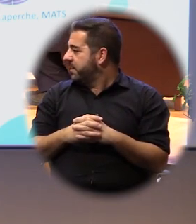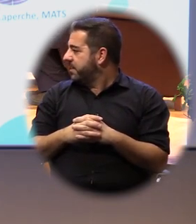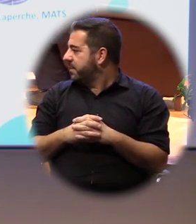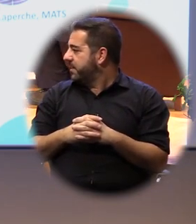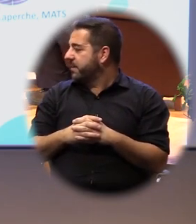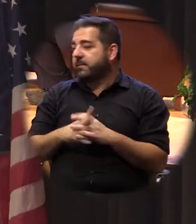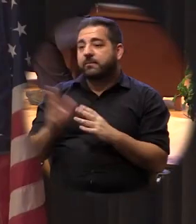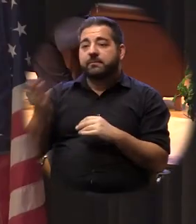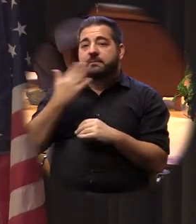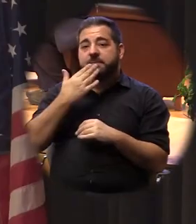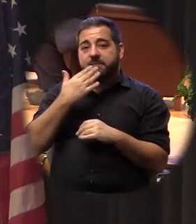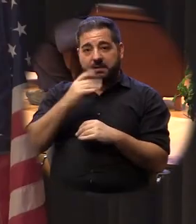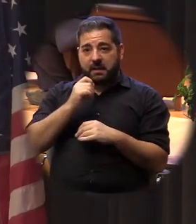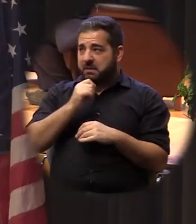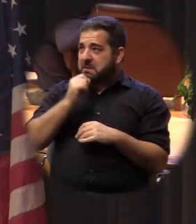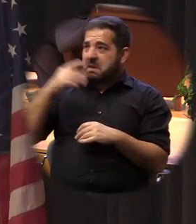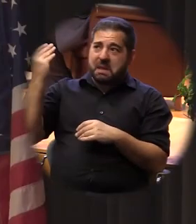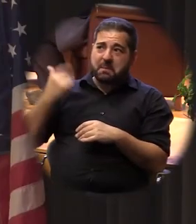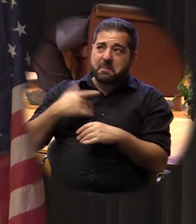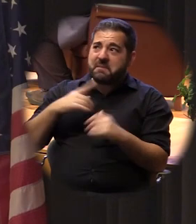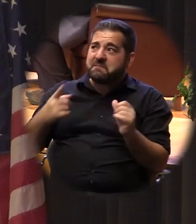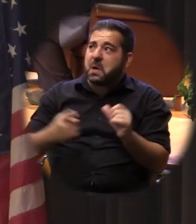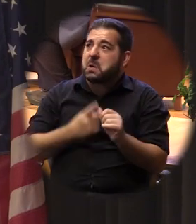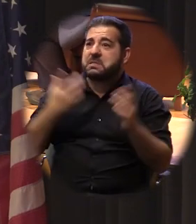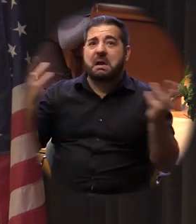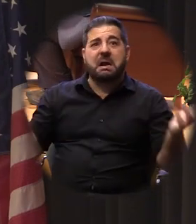Thank you. You didn't tell me I was going to be first, but